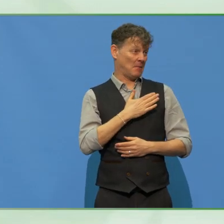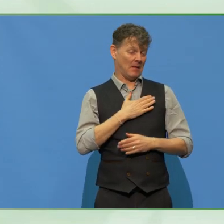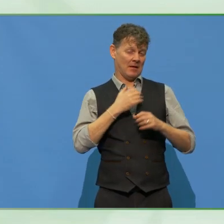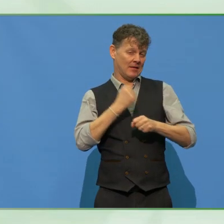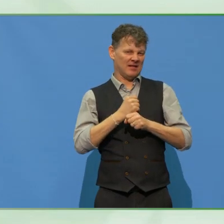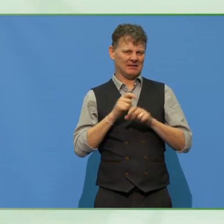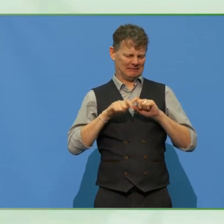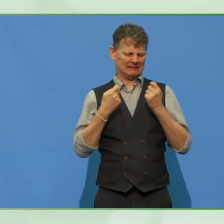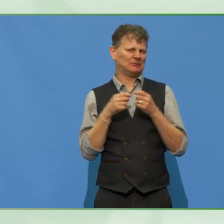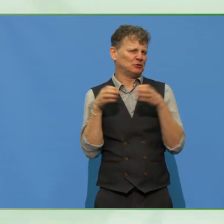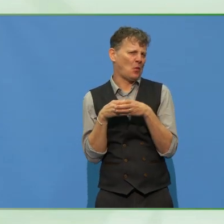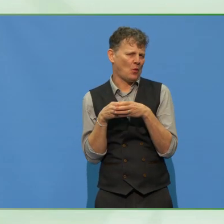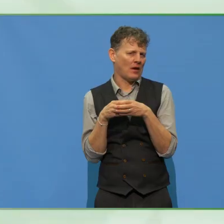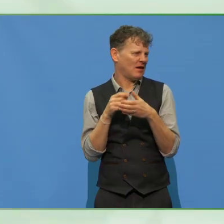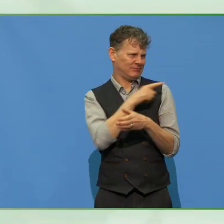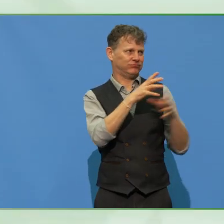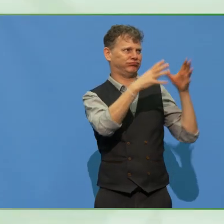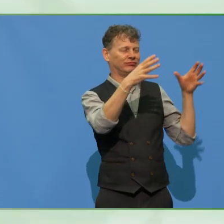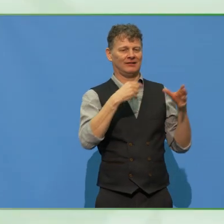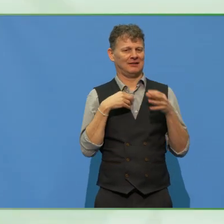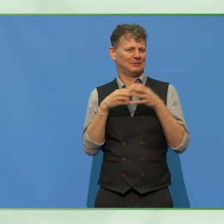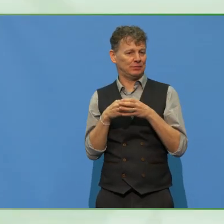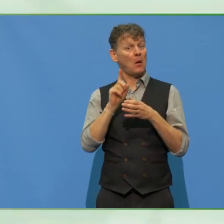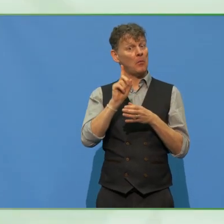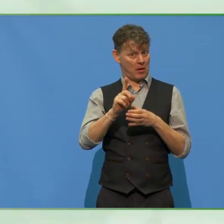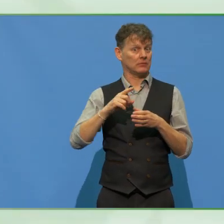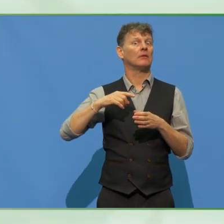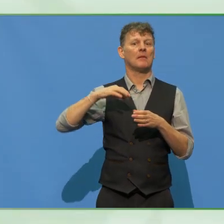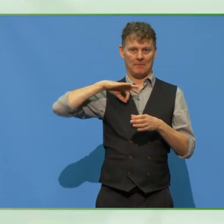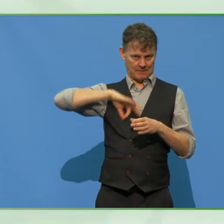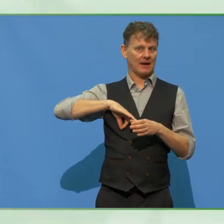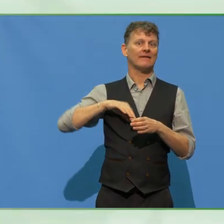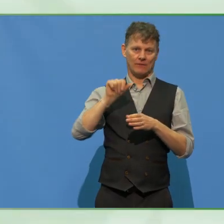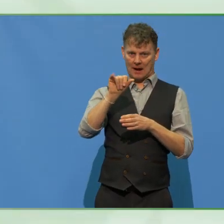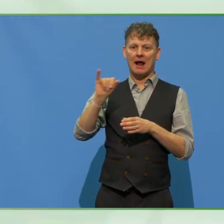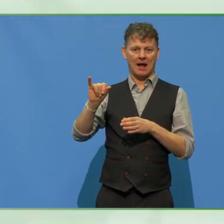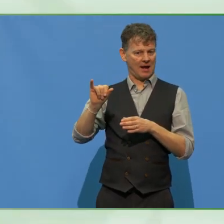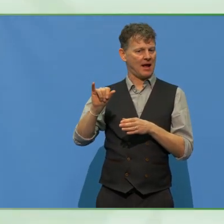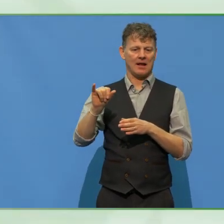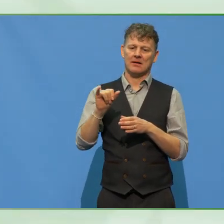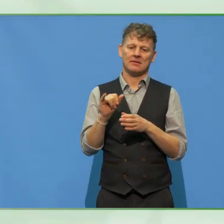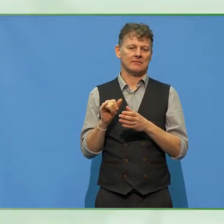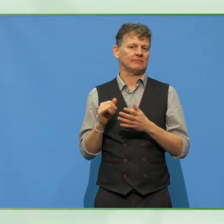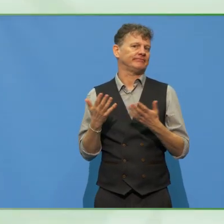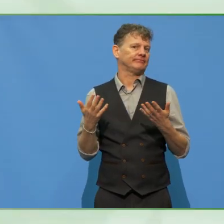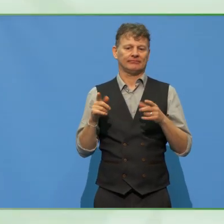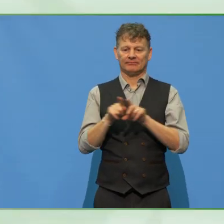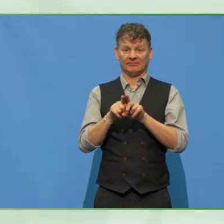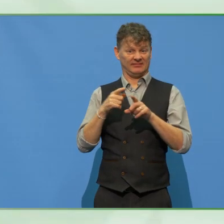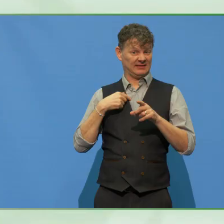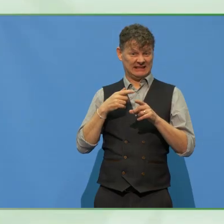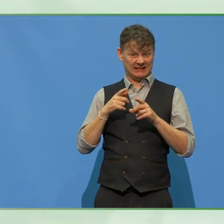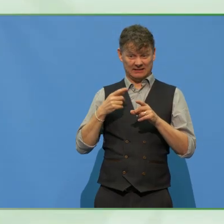that we have seen and can actually calculate because of AI. Even something as simple as, again, a majority disabled team with different access